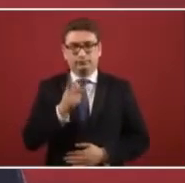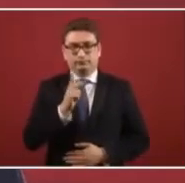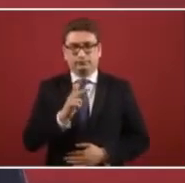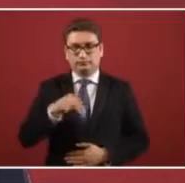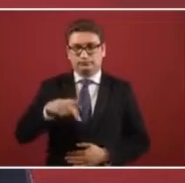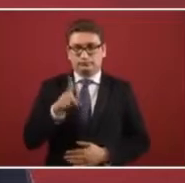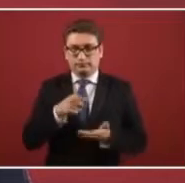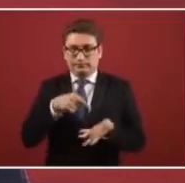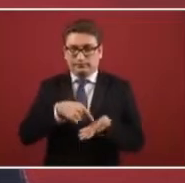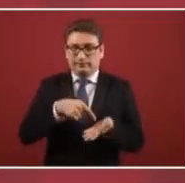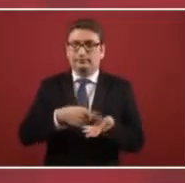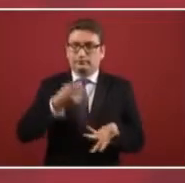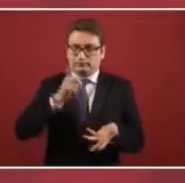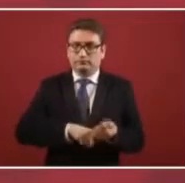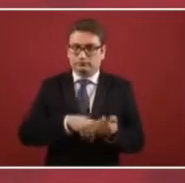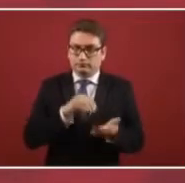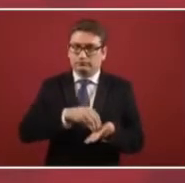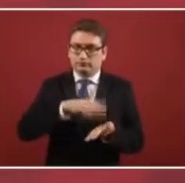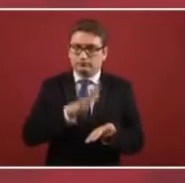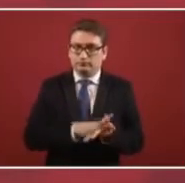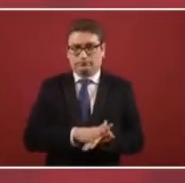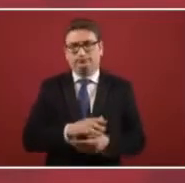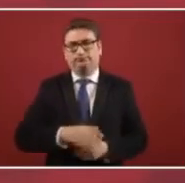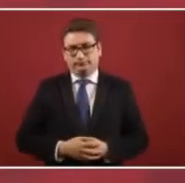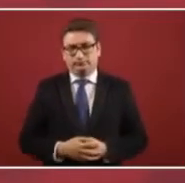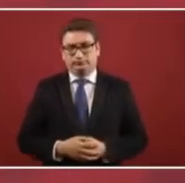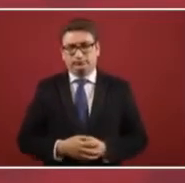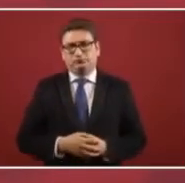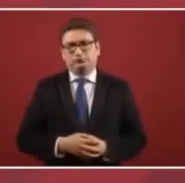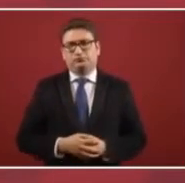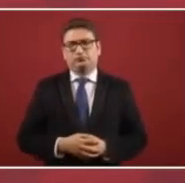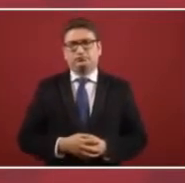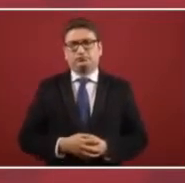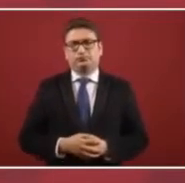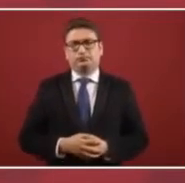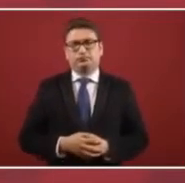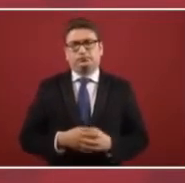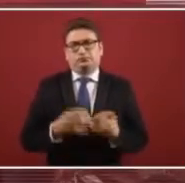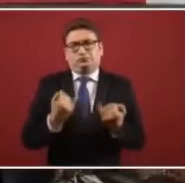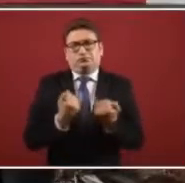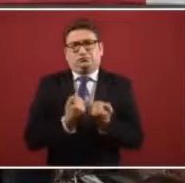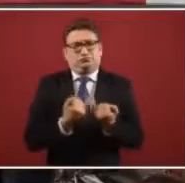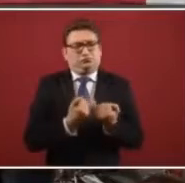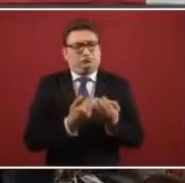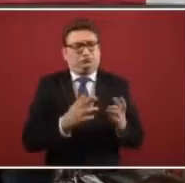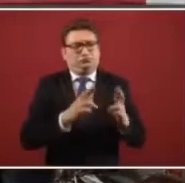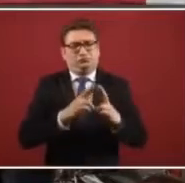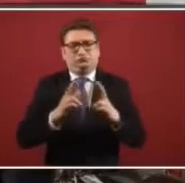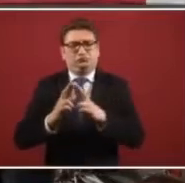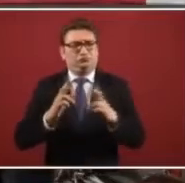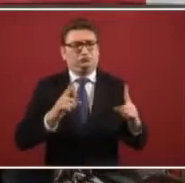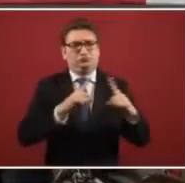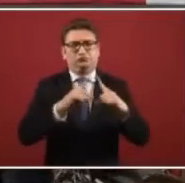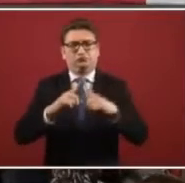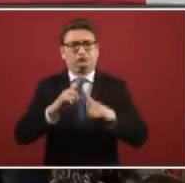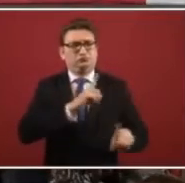That is what is established in this plan. And we have very good relations with all the